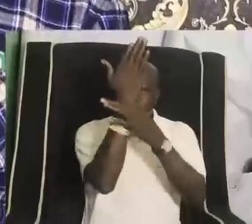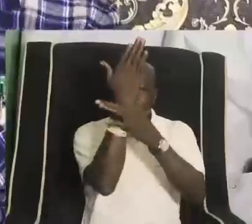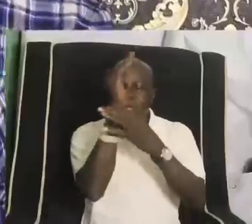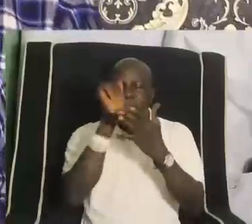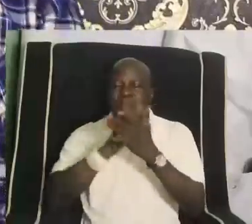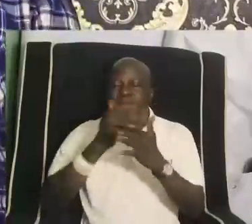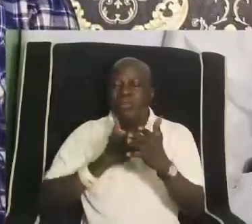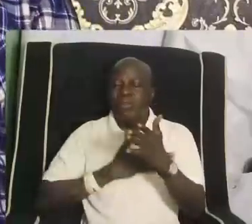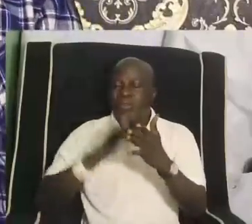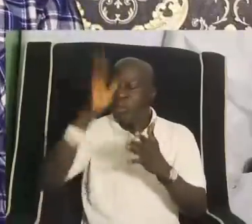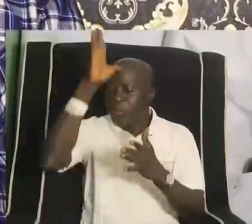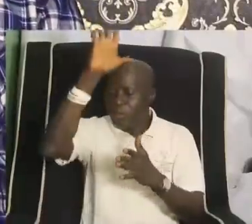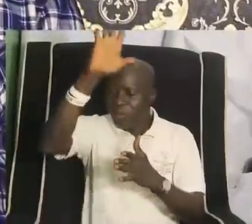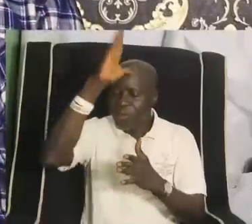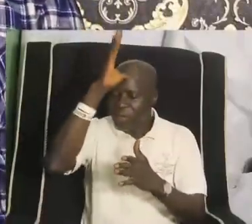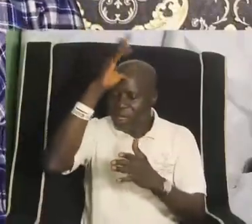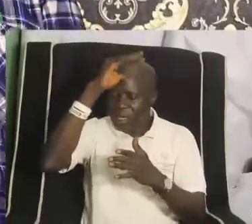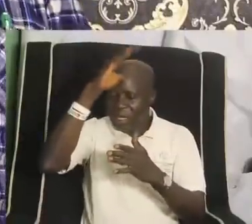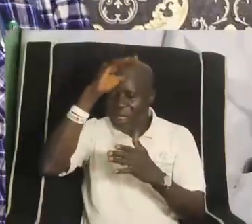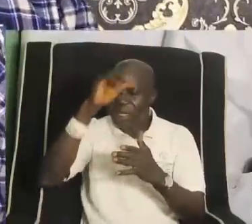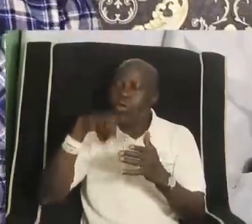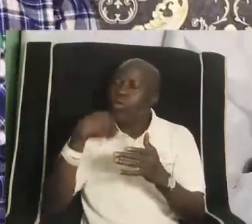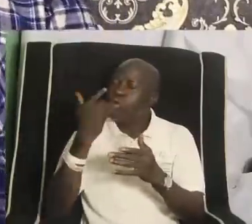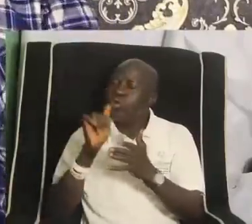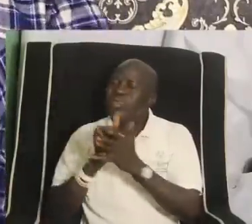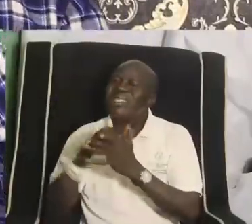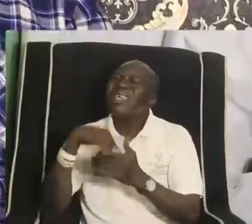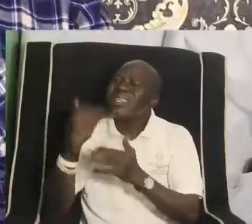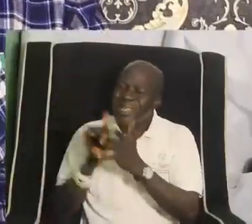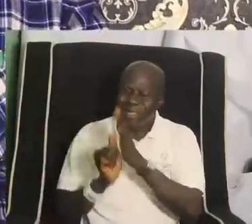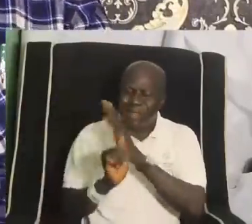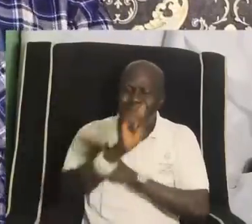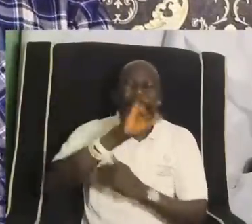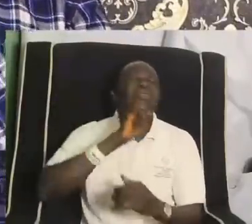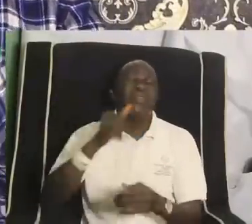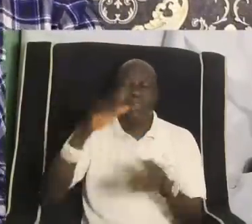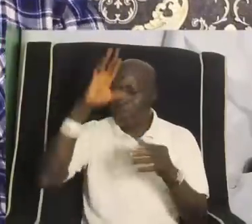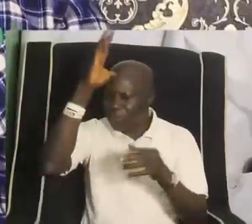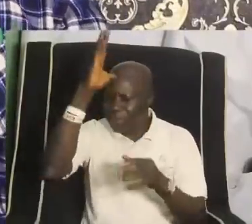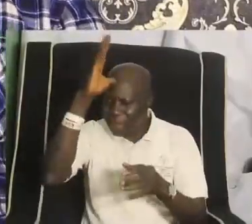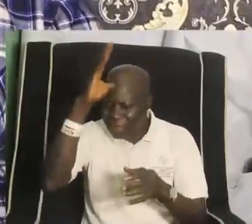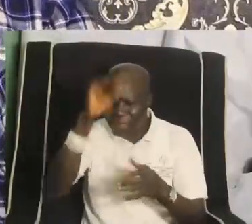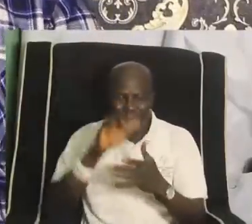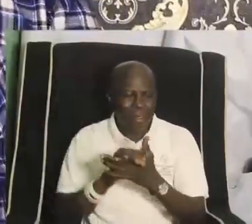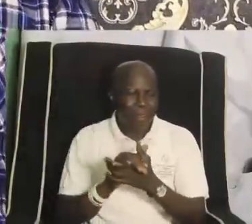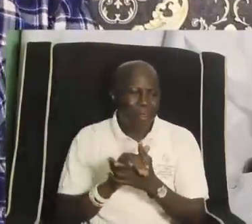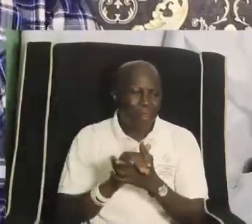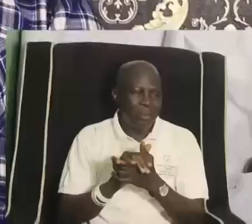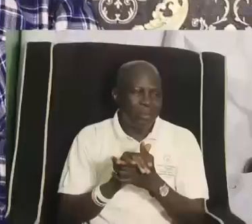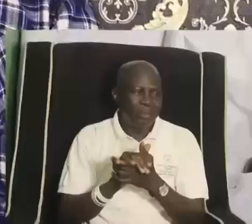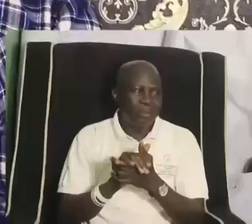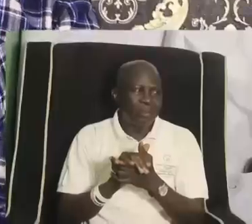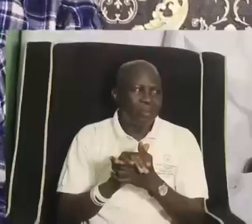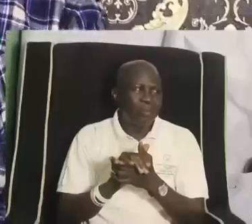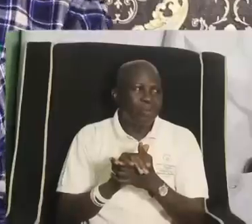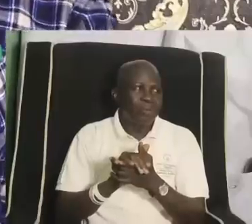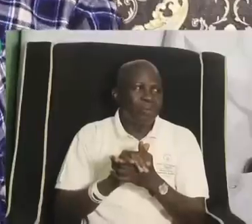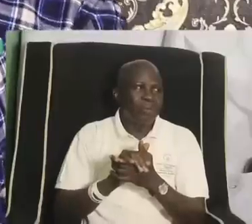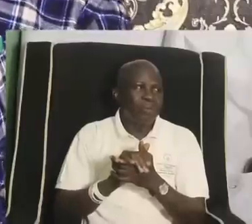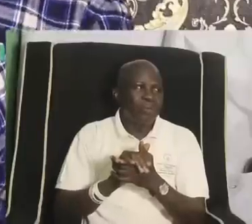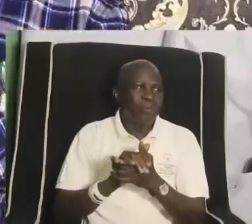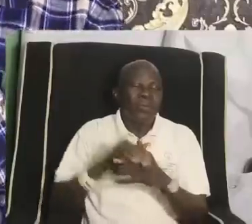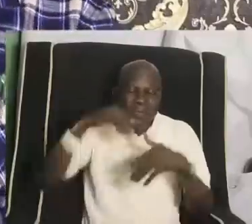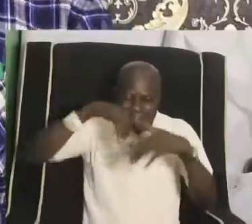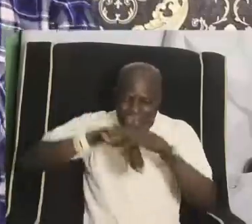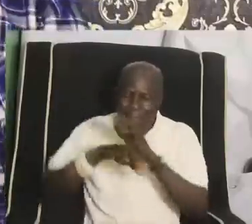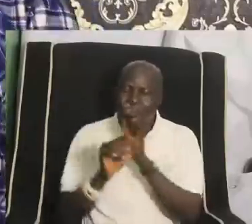baba re by God thy father thanks of upon o se baba re who tell you God is not your father lati